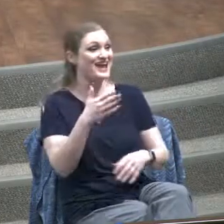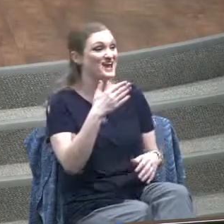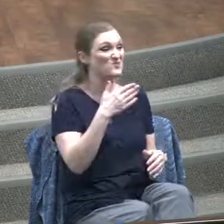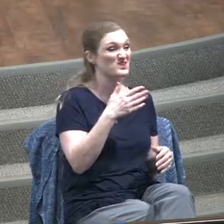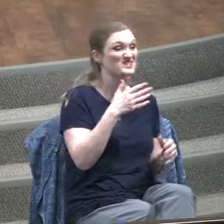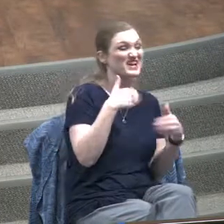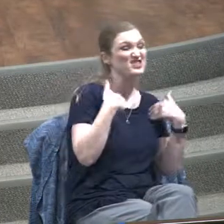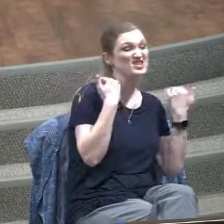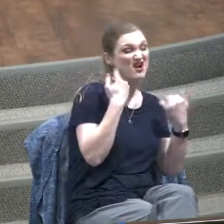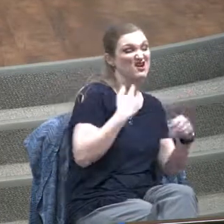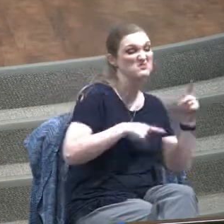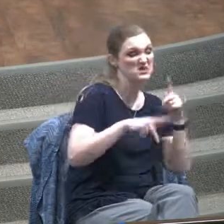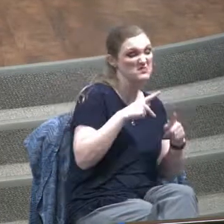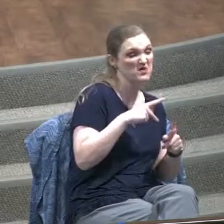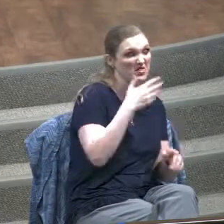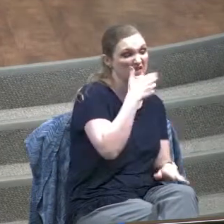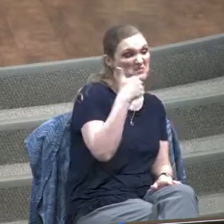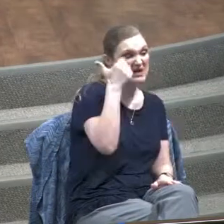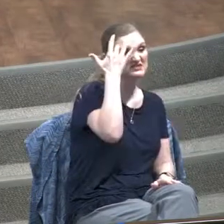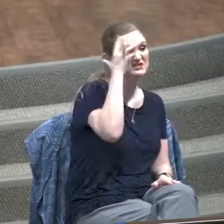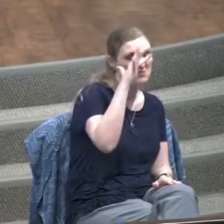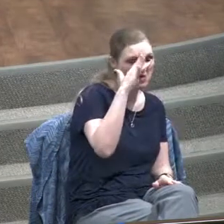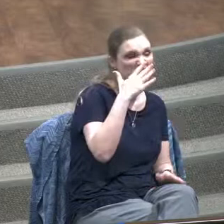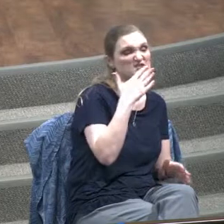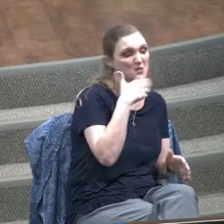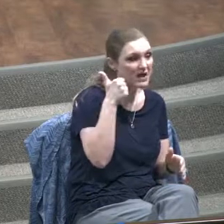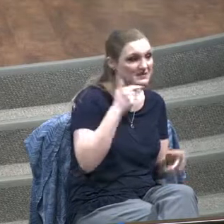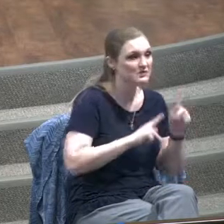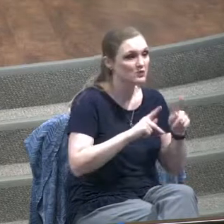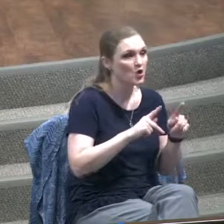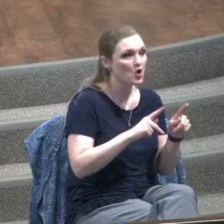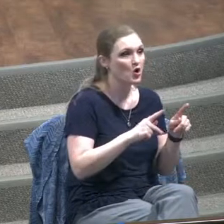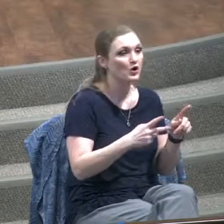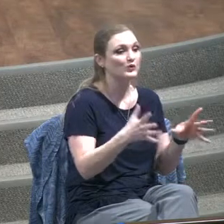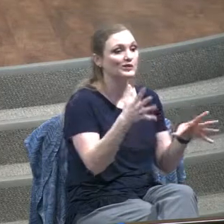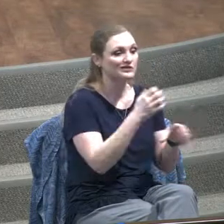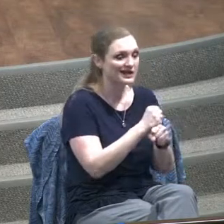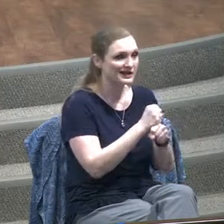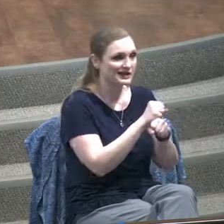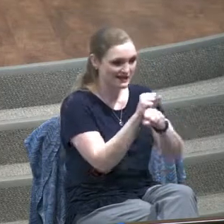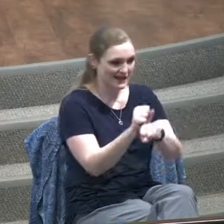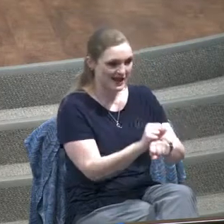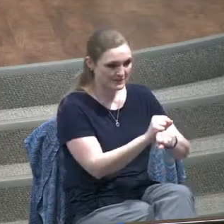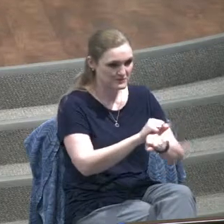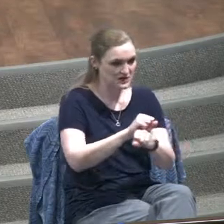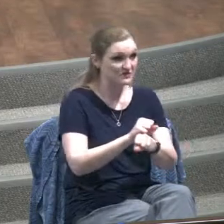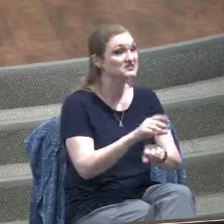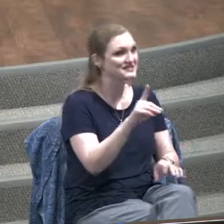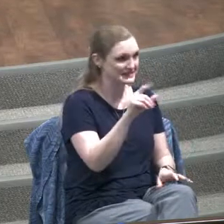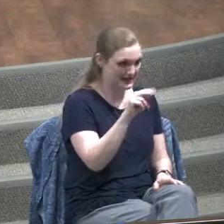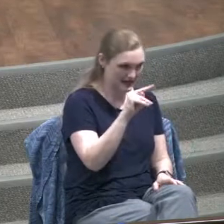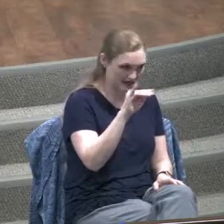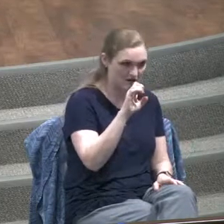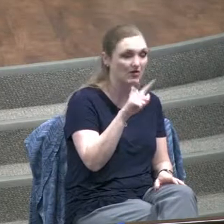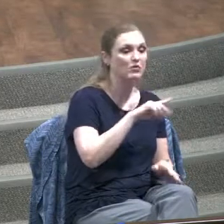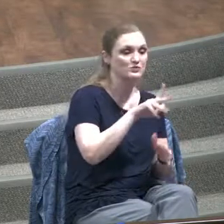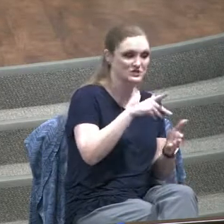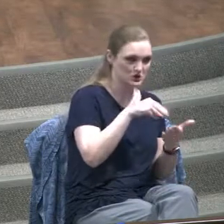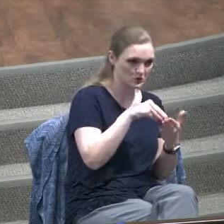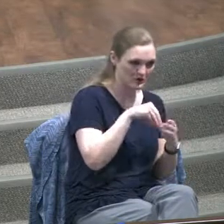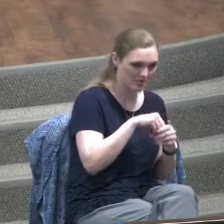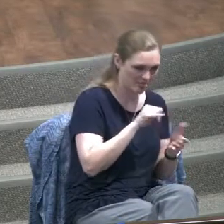been in Israel back in those days. Some of you perhaps would have. Daniel was included in that group. That was